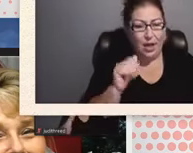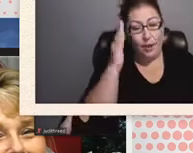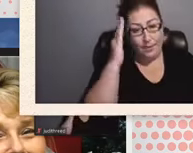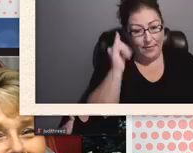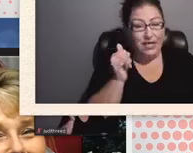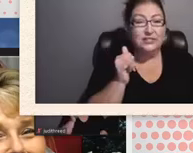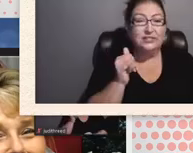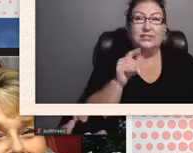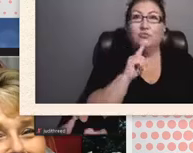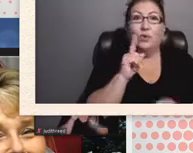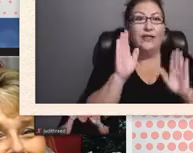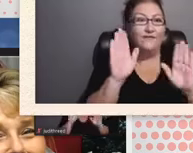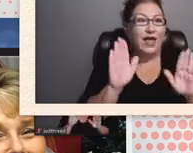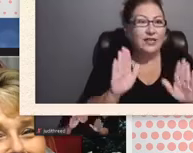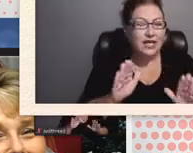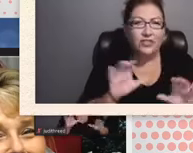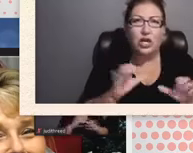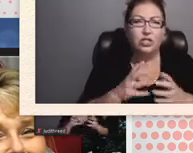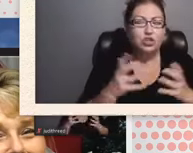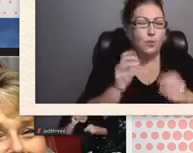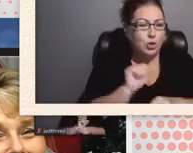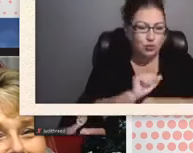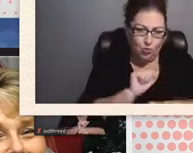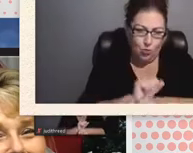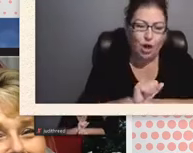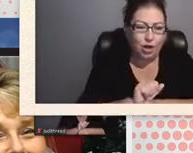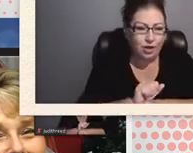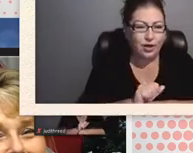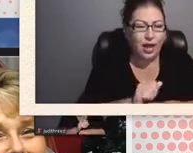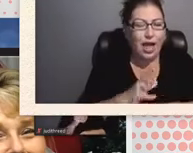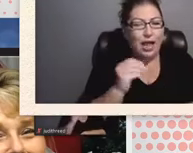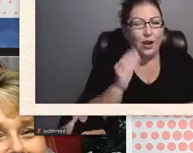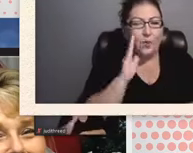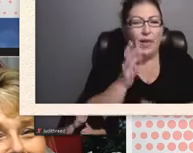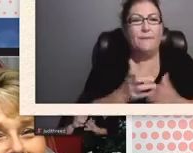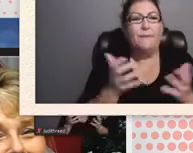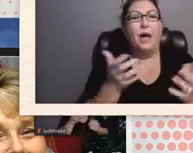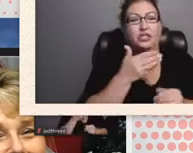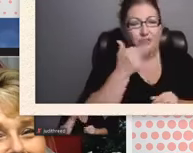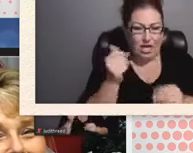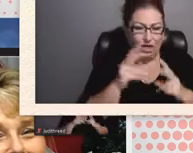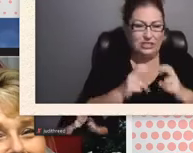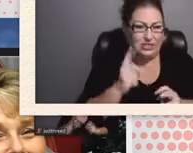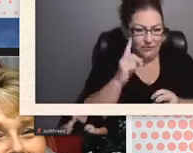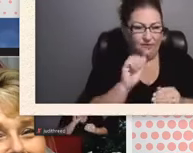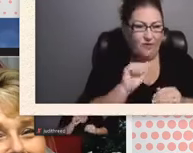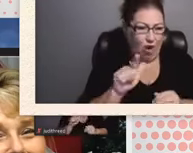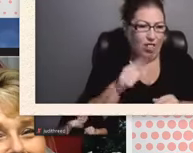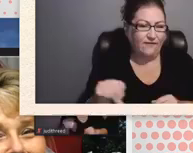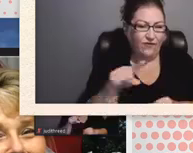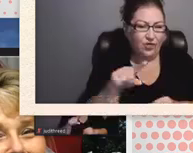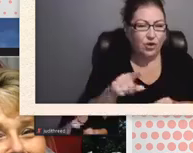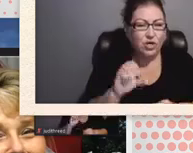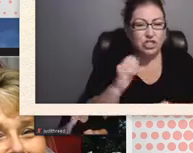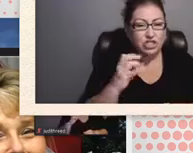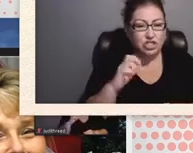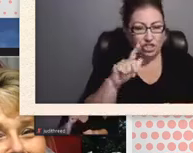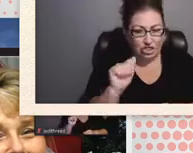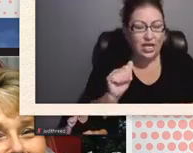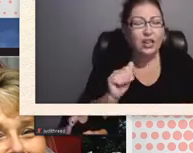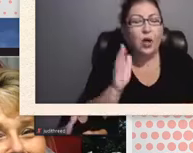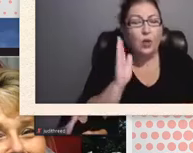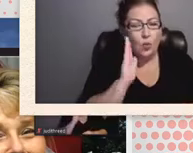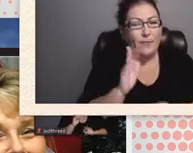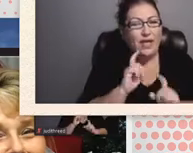fantastic. They've done so much work, and it's going to be a much better assessment for all of you. Sheila Mott is going to give you an